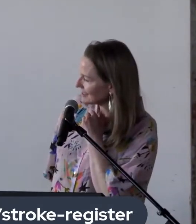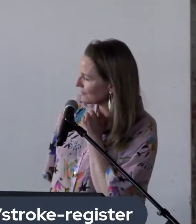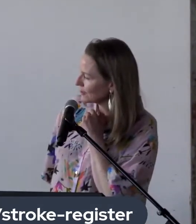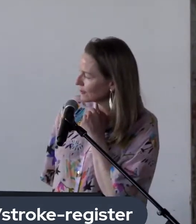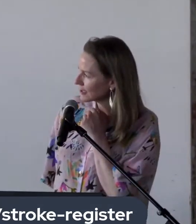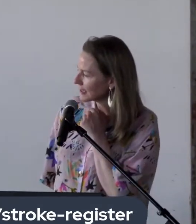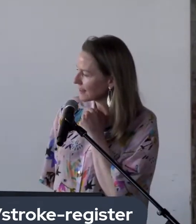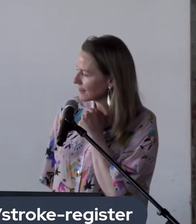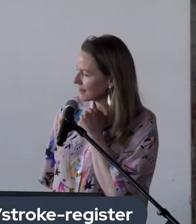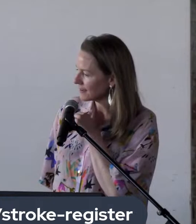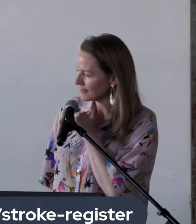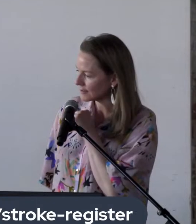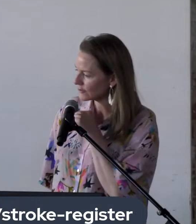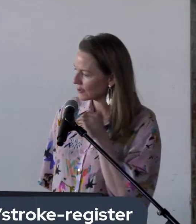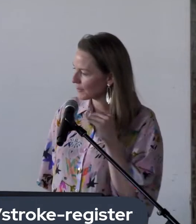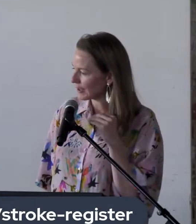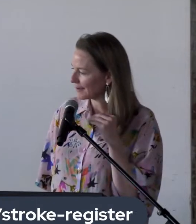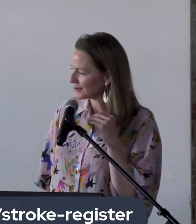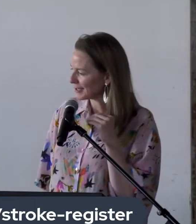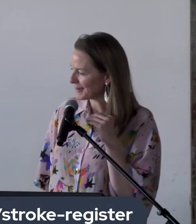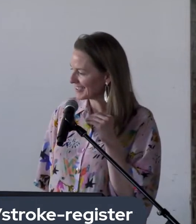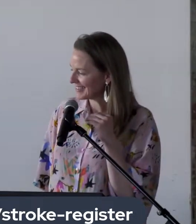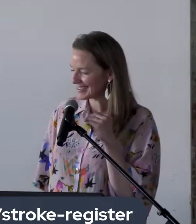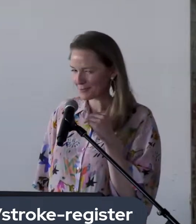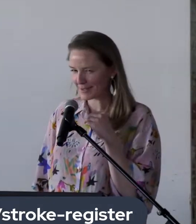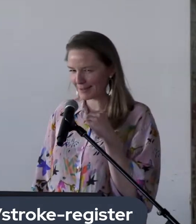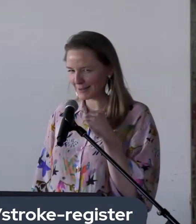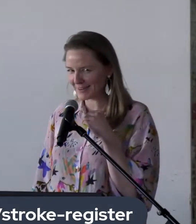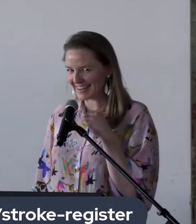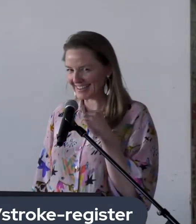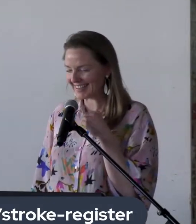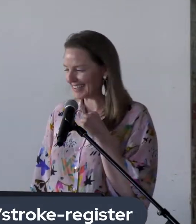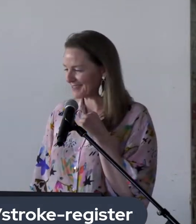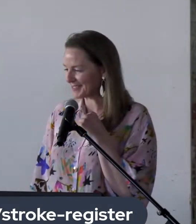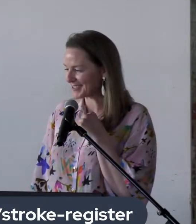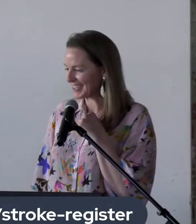Producer Nat, if you could click the stop the live stream button, this will be a lovely way to end the